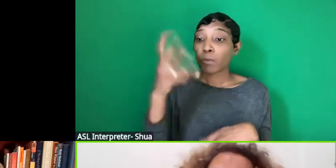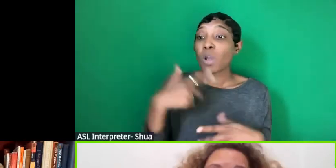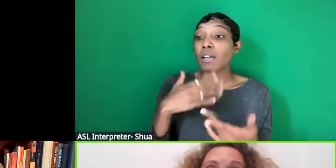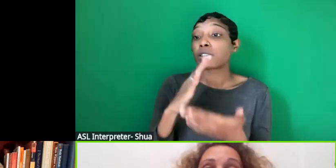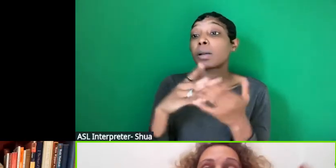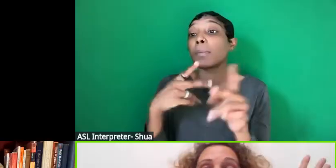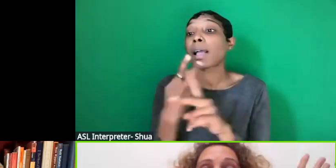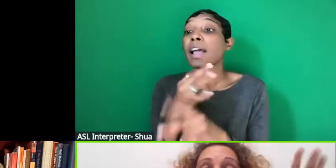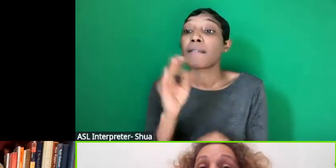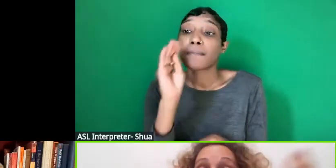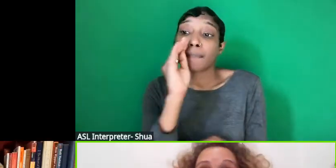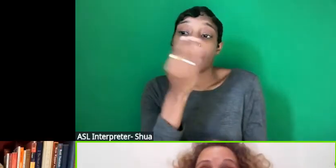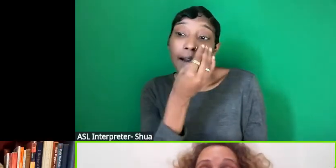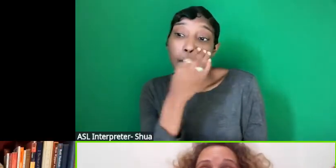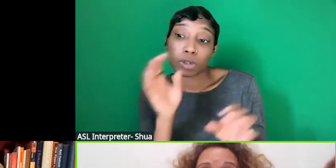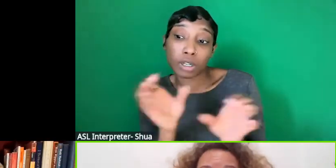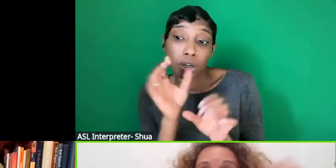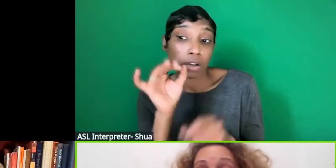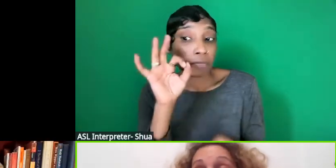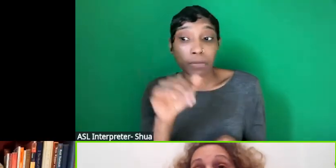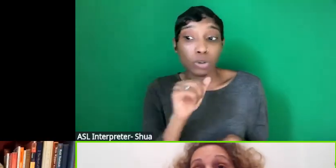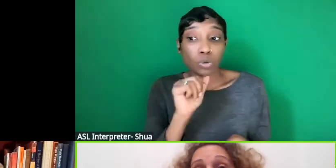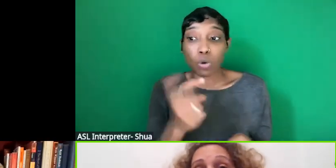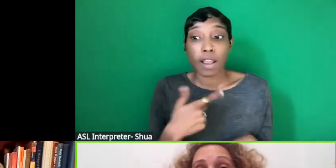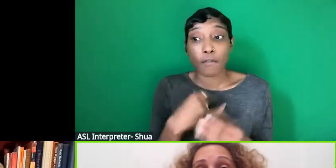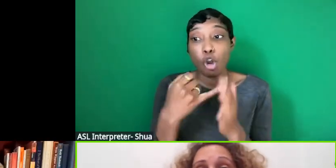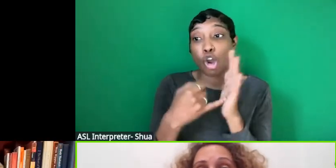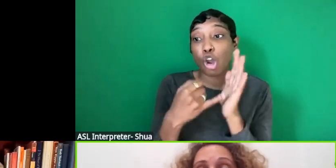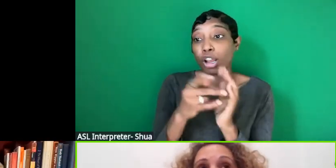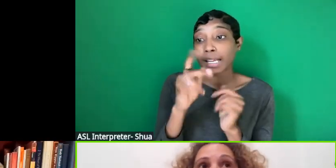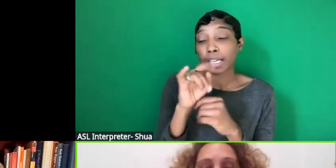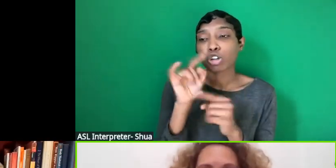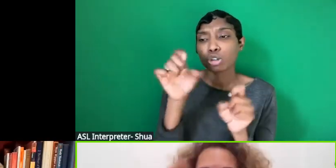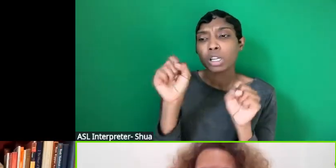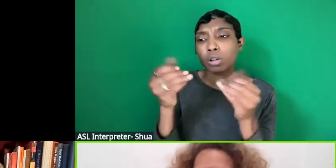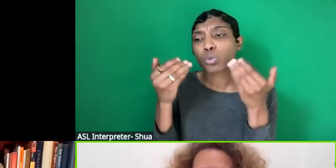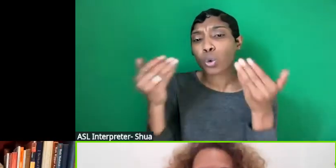So I want you to, if you don't have our kit, then you can go ahead and